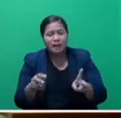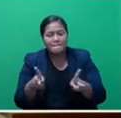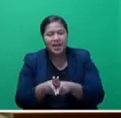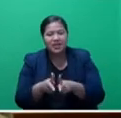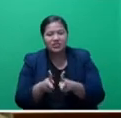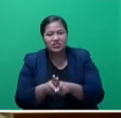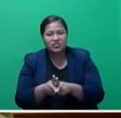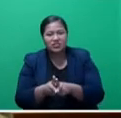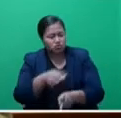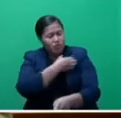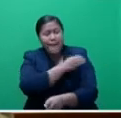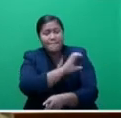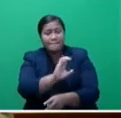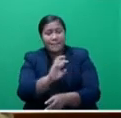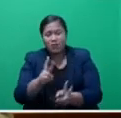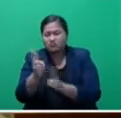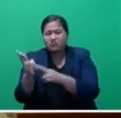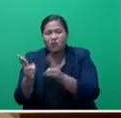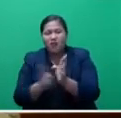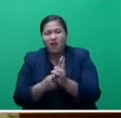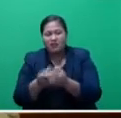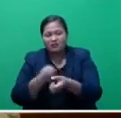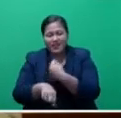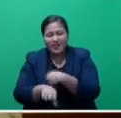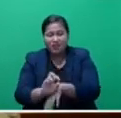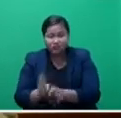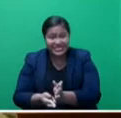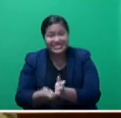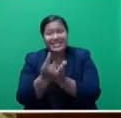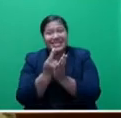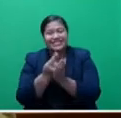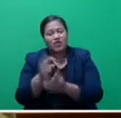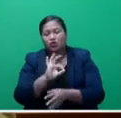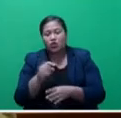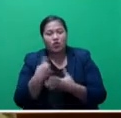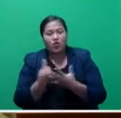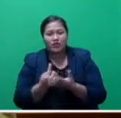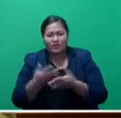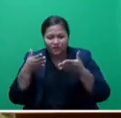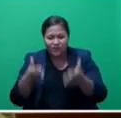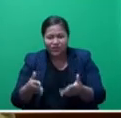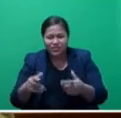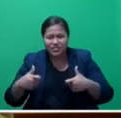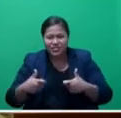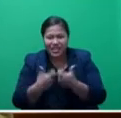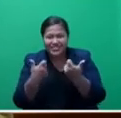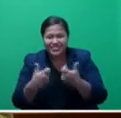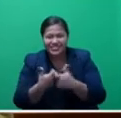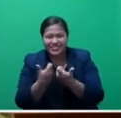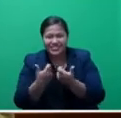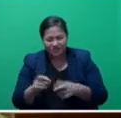rural and remote communities to build resilience, not only to thwart off the challenges posed by natural